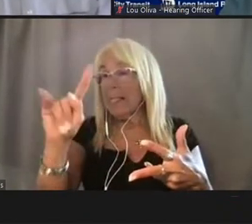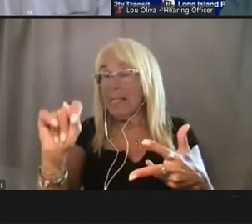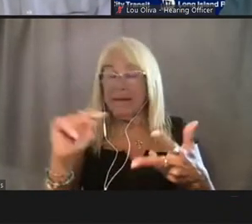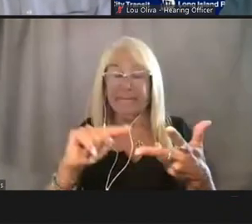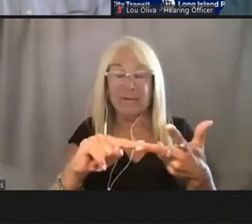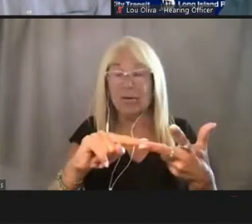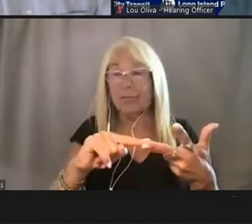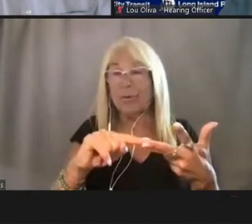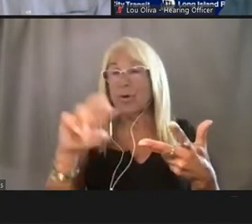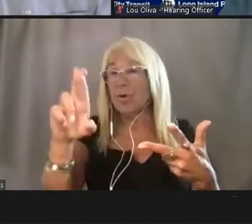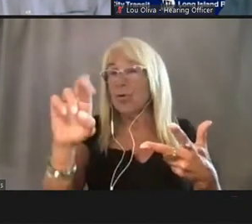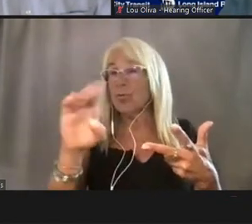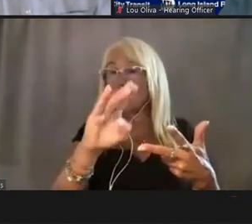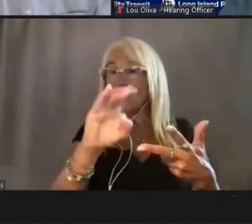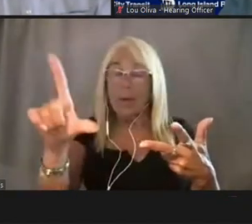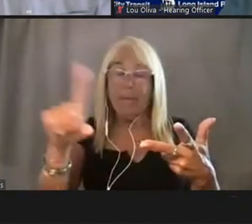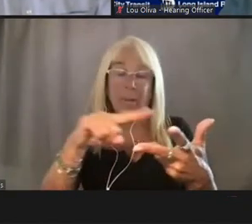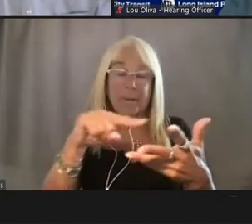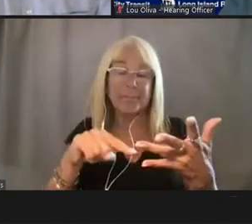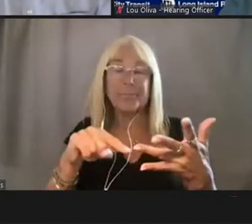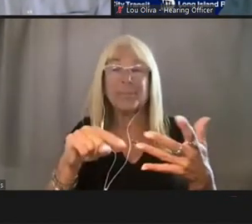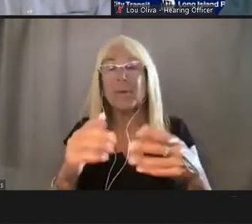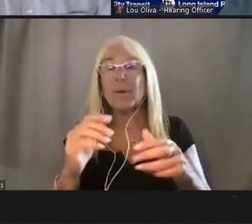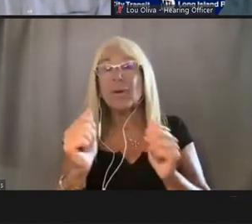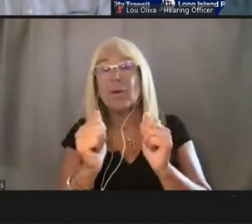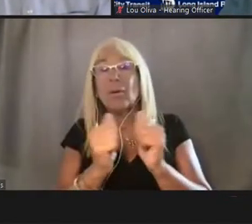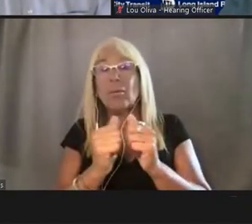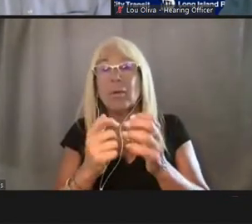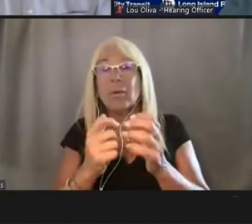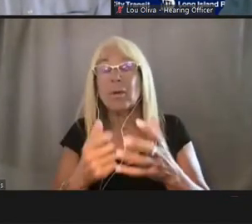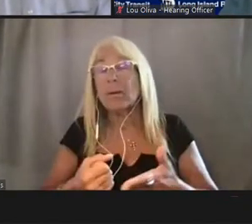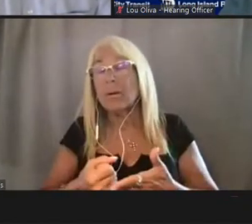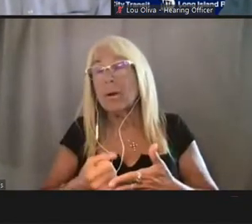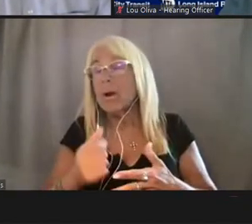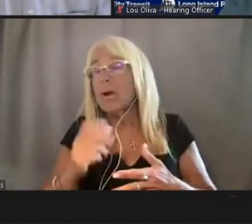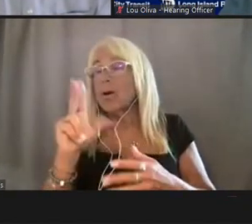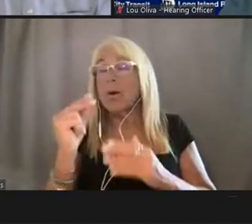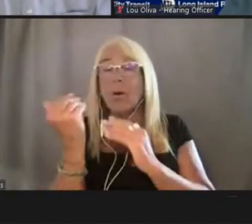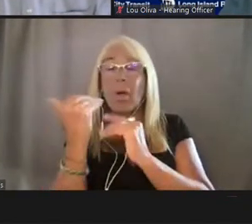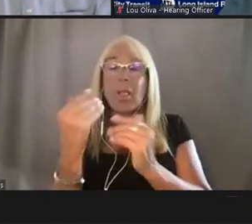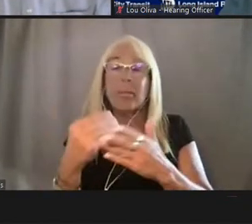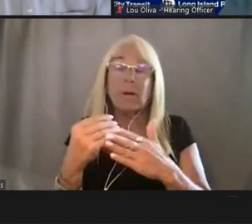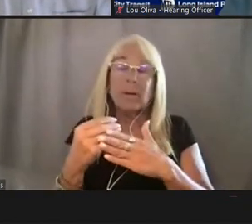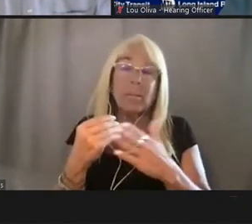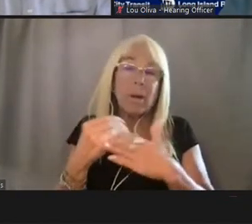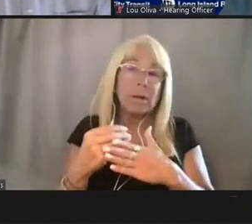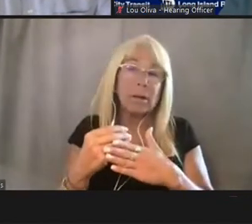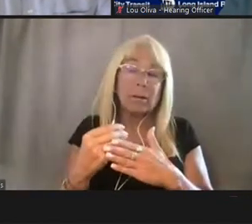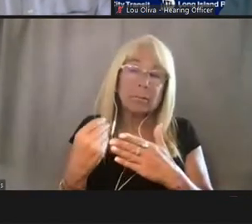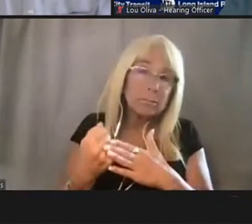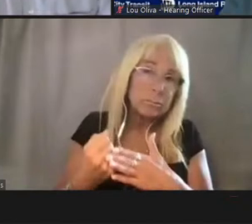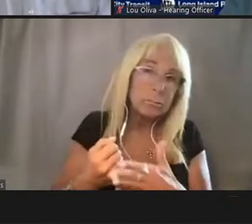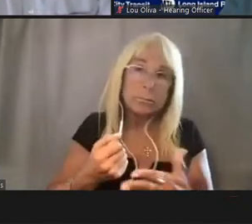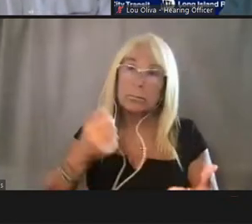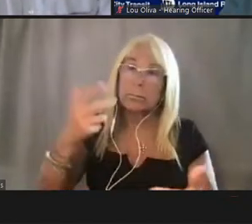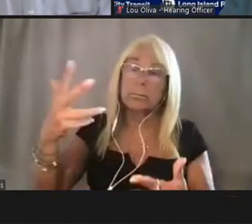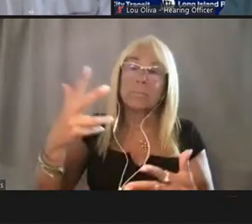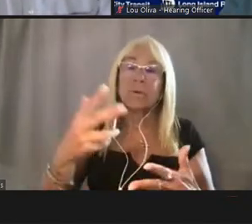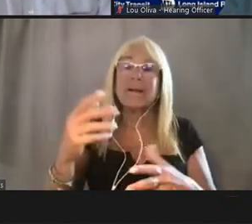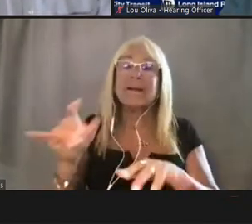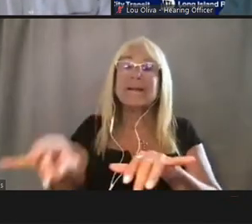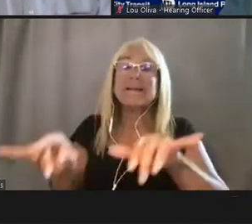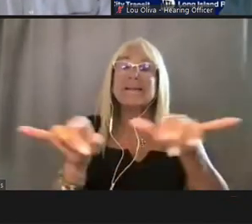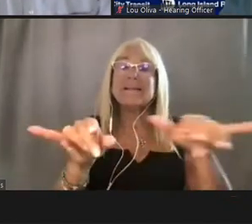companies with unlimited supply of potential Capital dollars and they were allowed by the same Regulators which regulates yellow